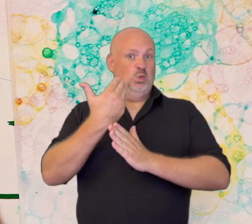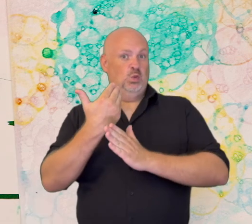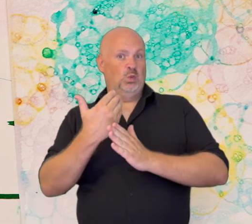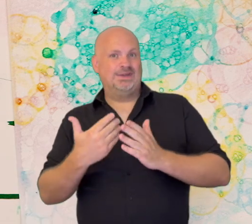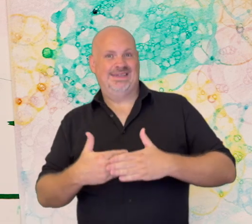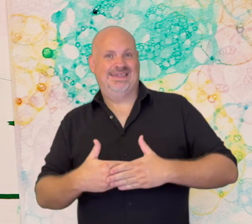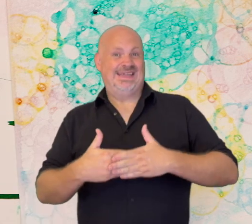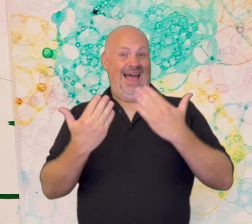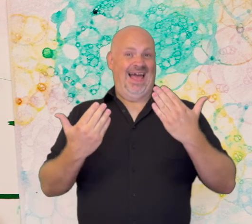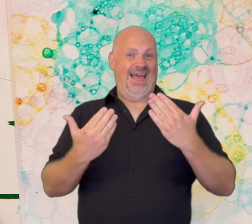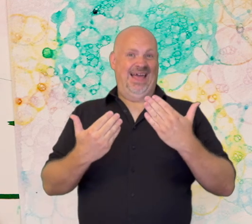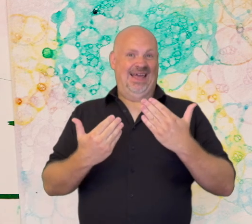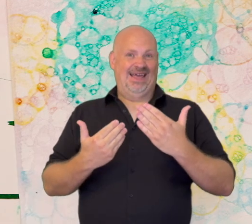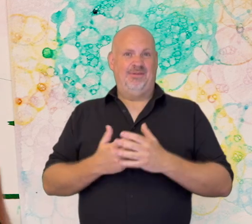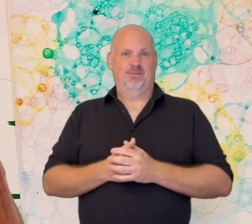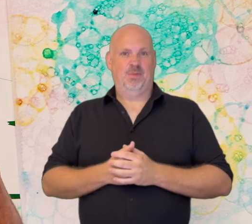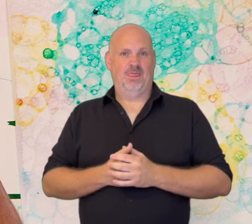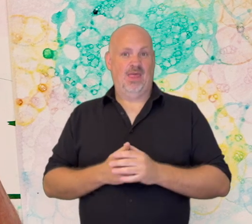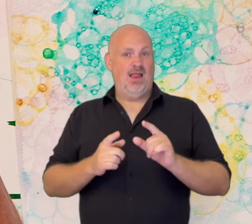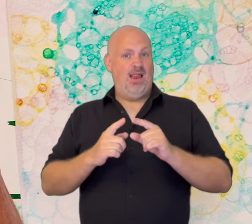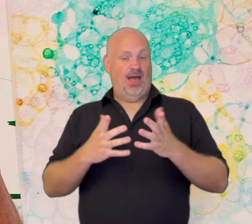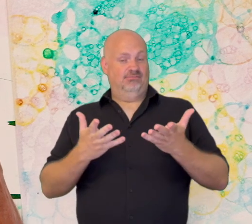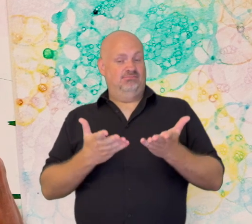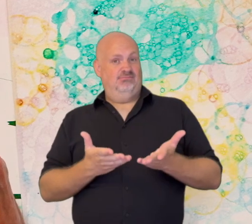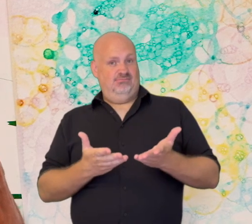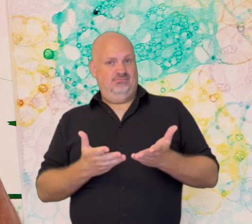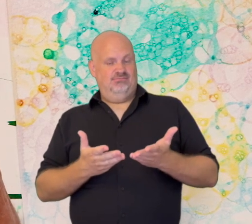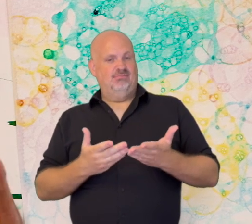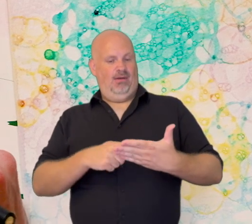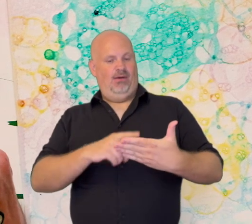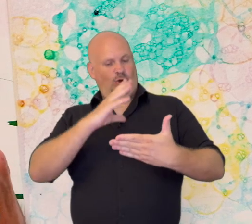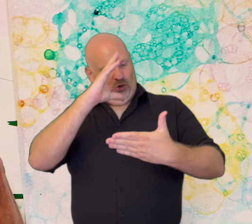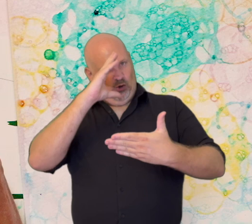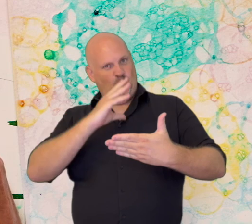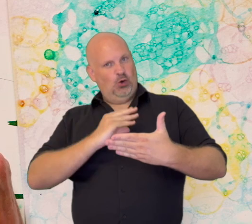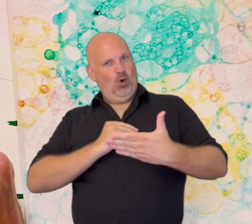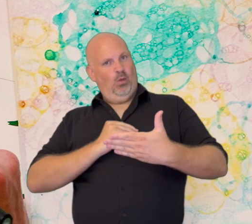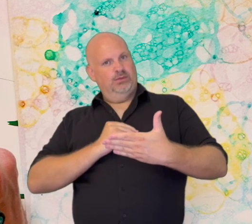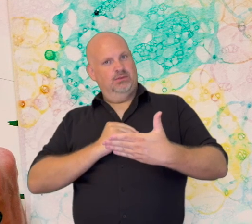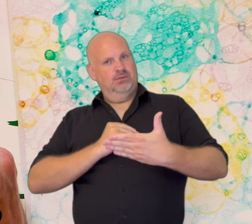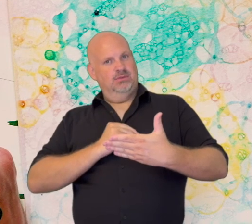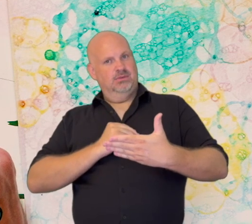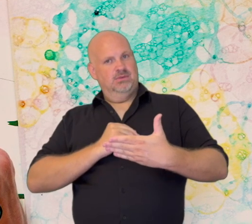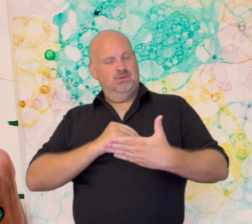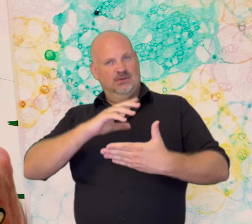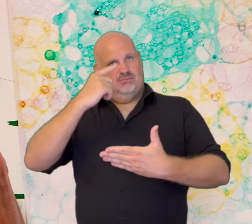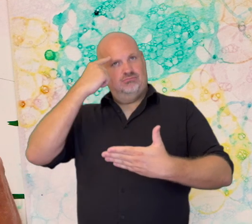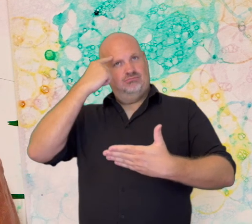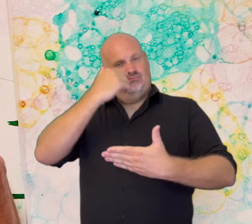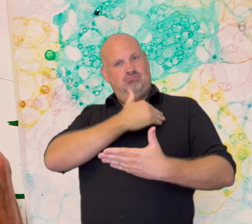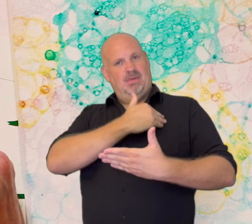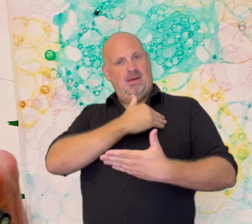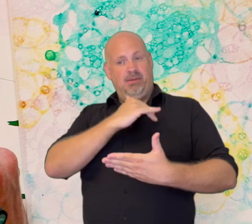day. And just like that, we have a note to ourselves to remember that even